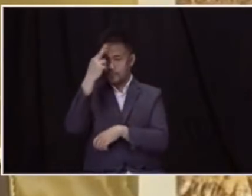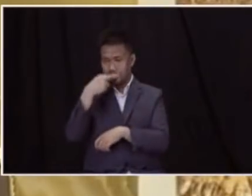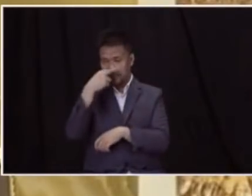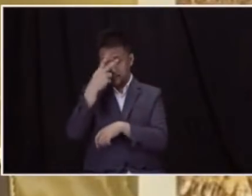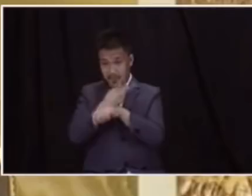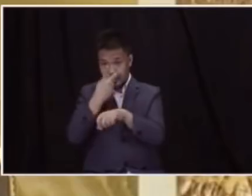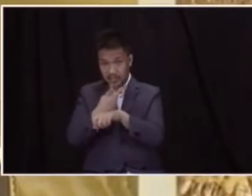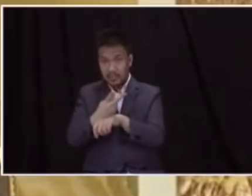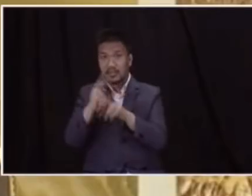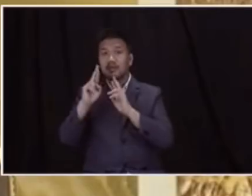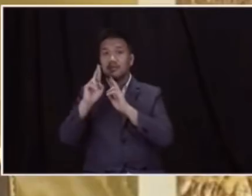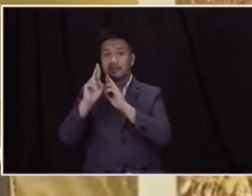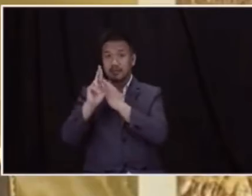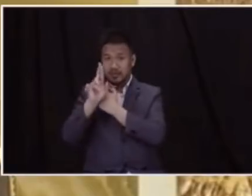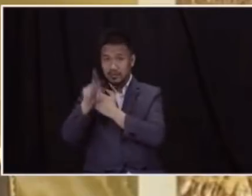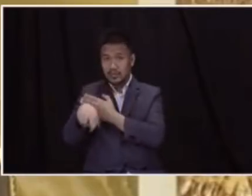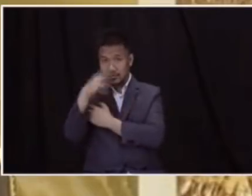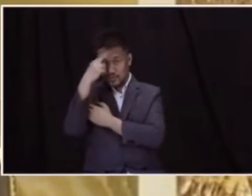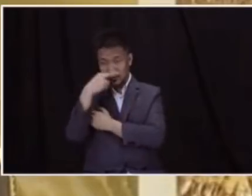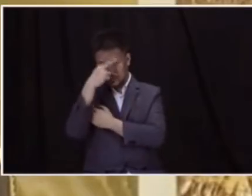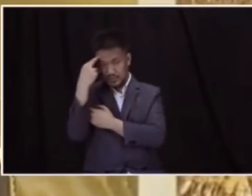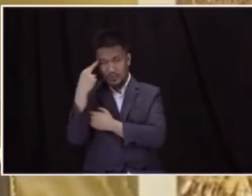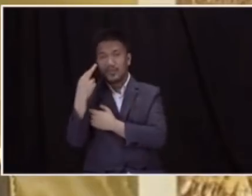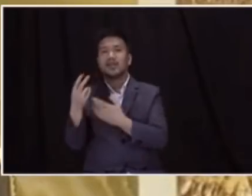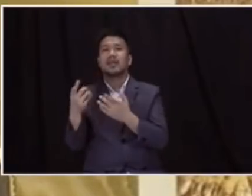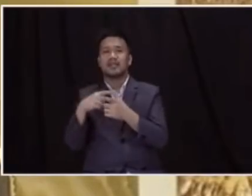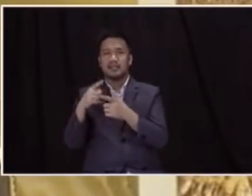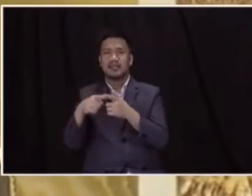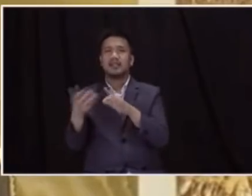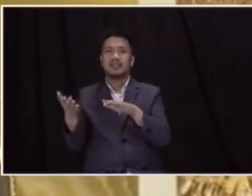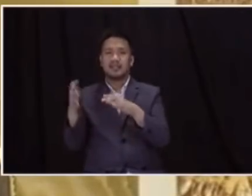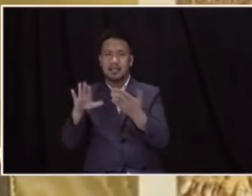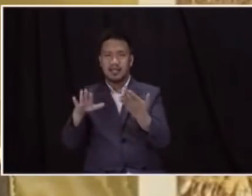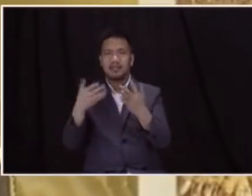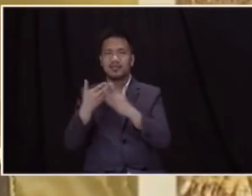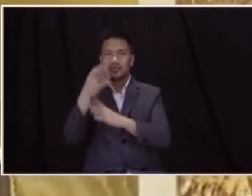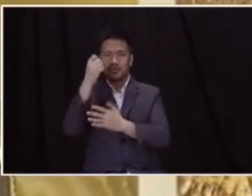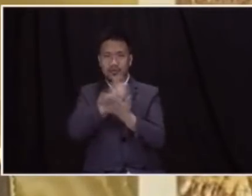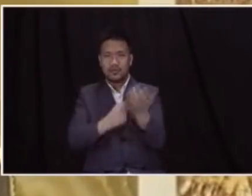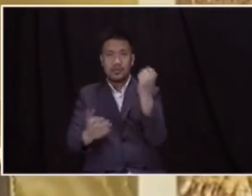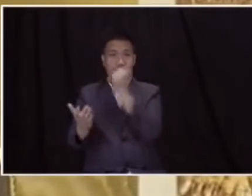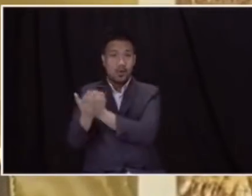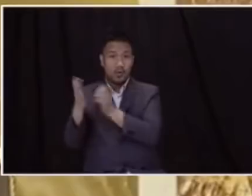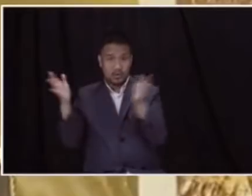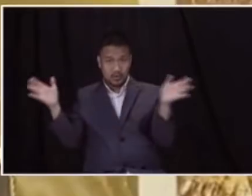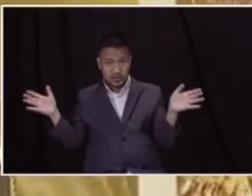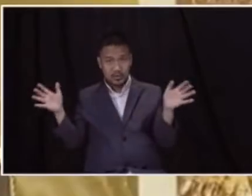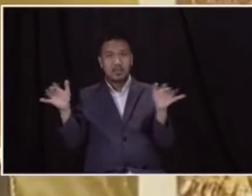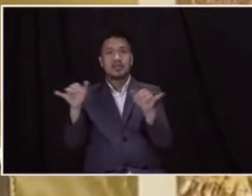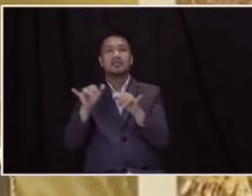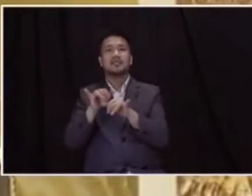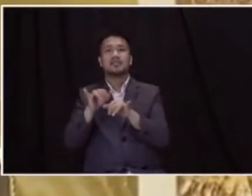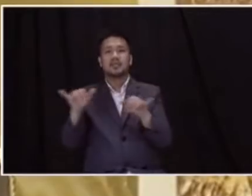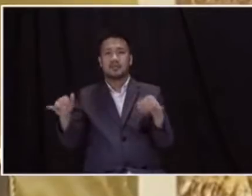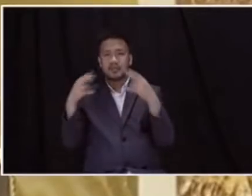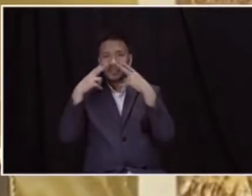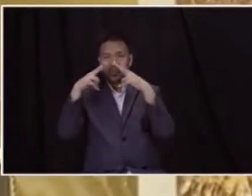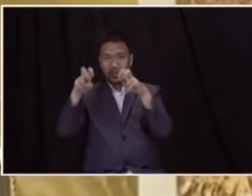Rome and eventually died by crucifixion as his ultimate witness to Christ.